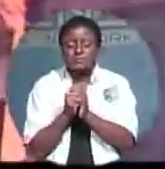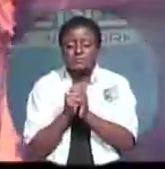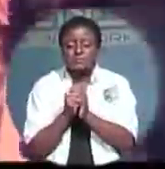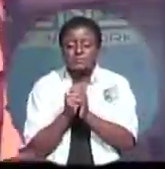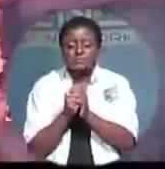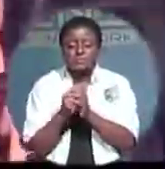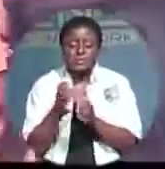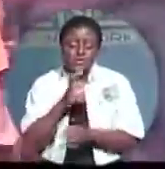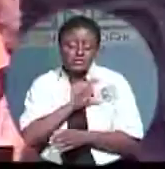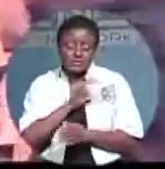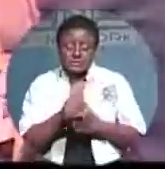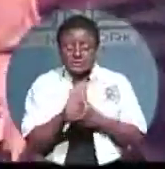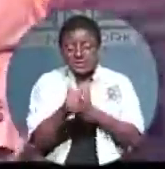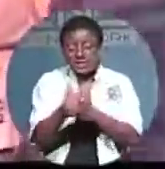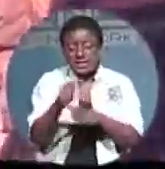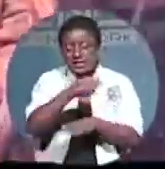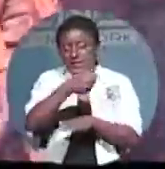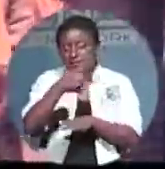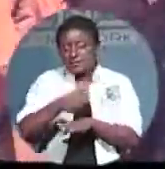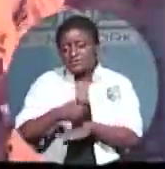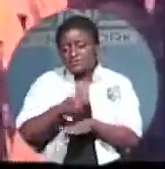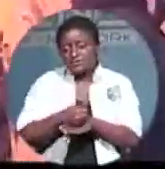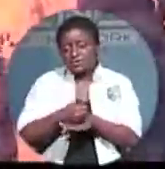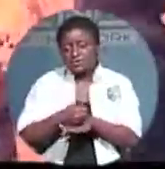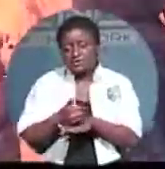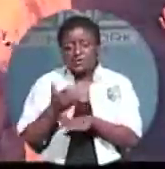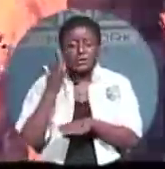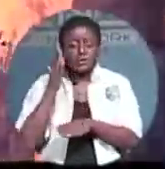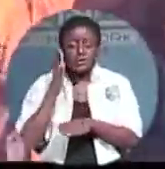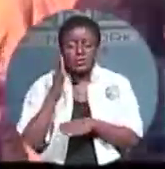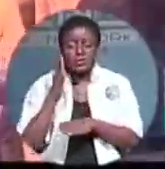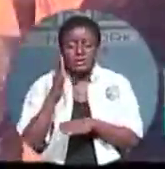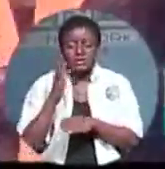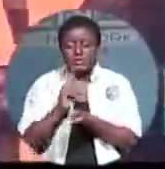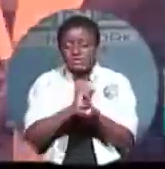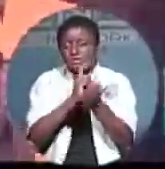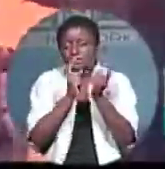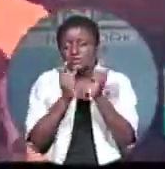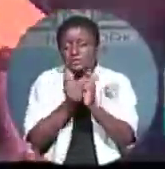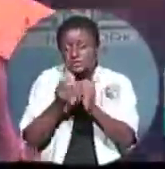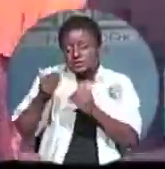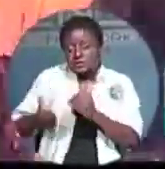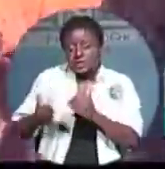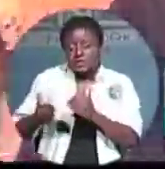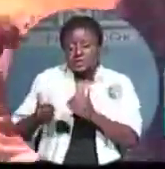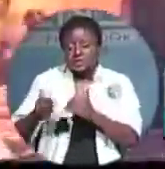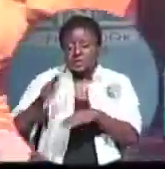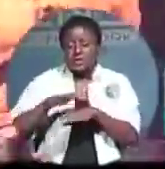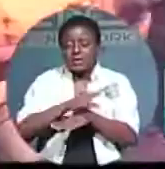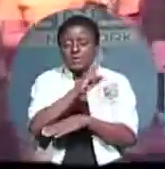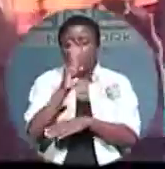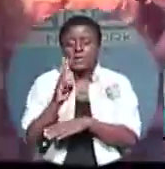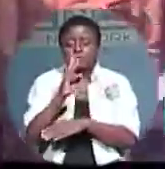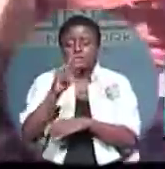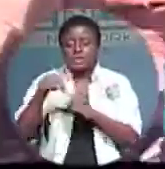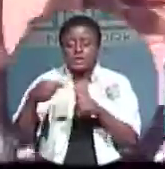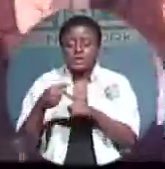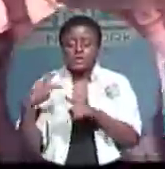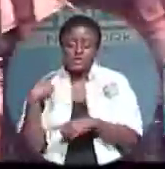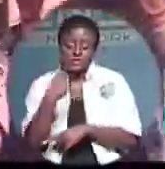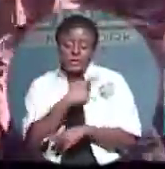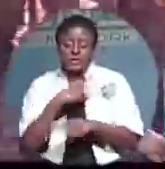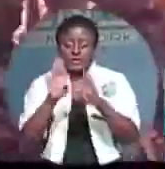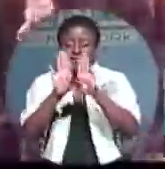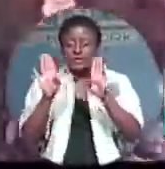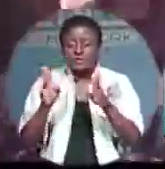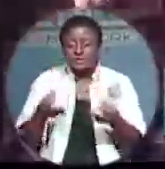The Christie-led administration will officially switch sides when Parliament officially opens on Wednesday. A key part of the